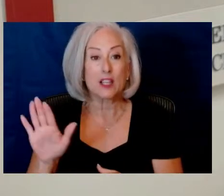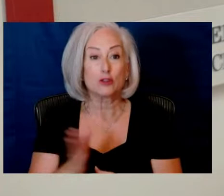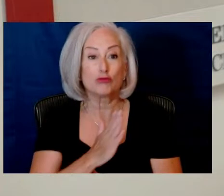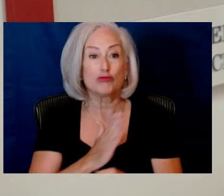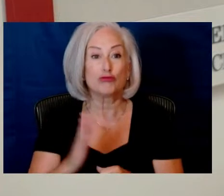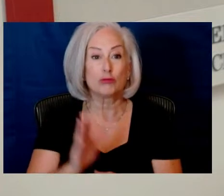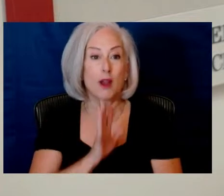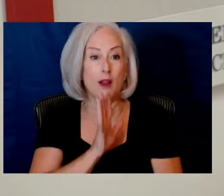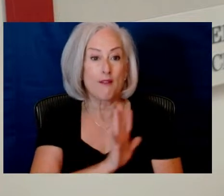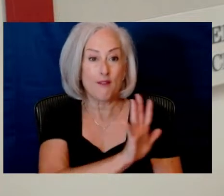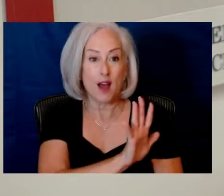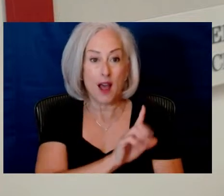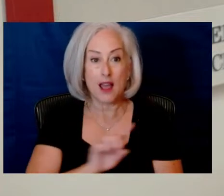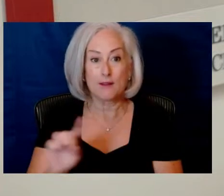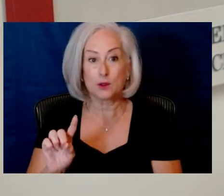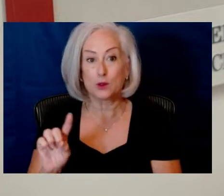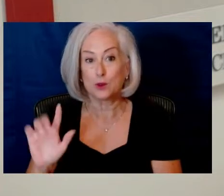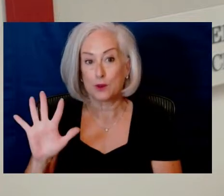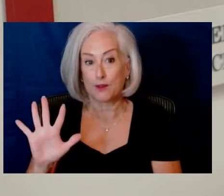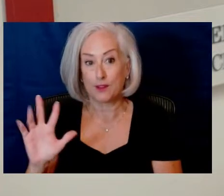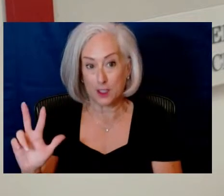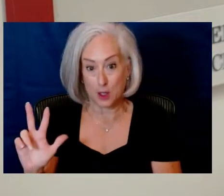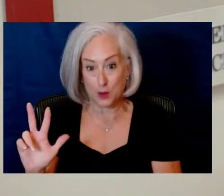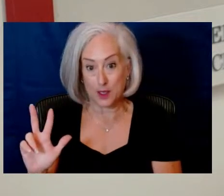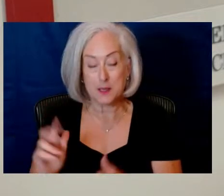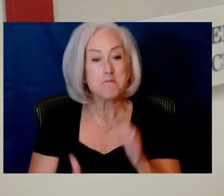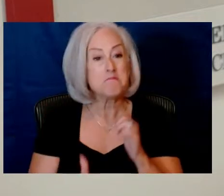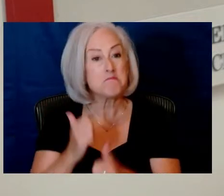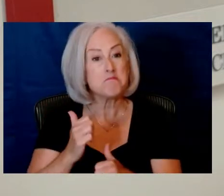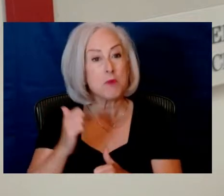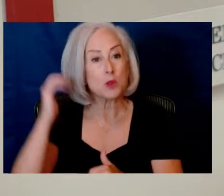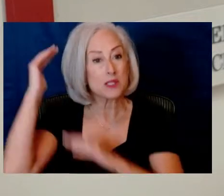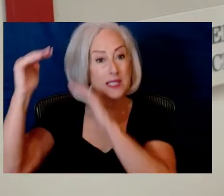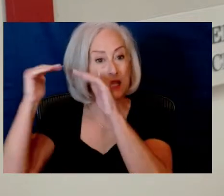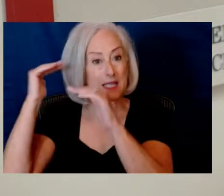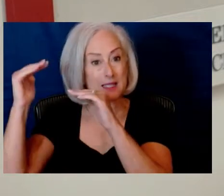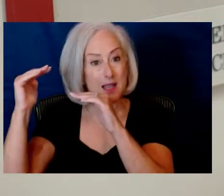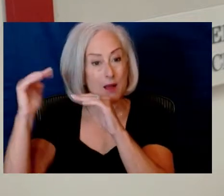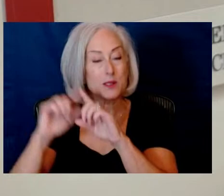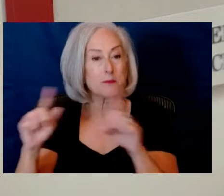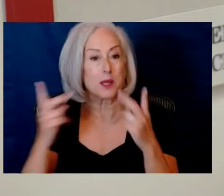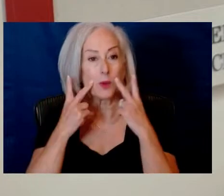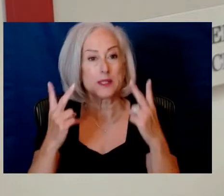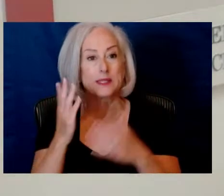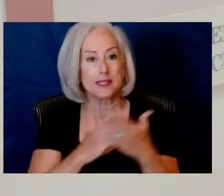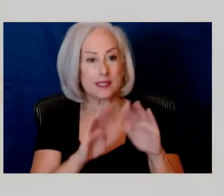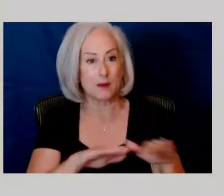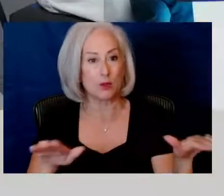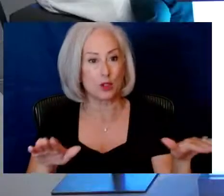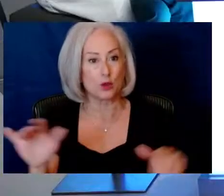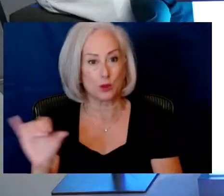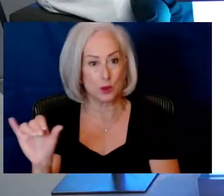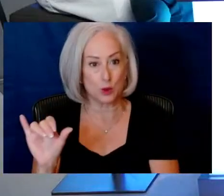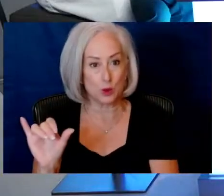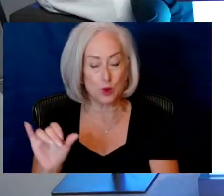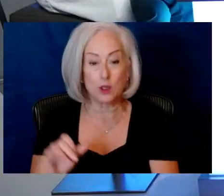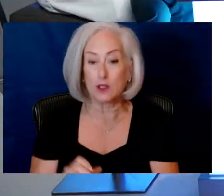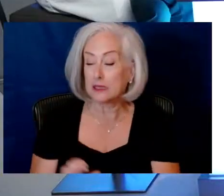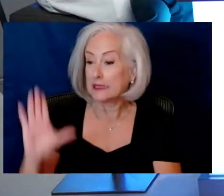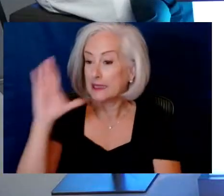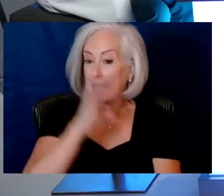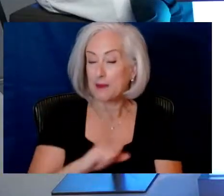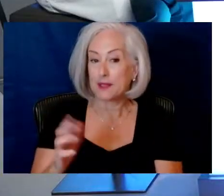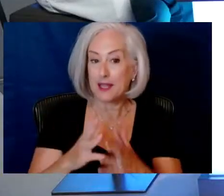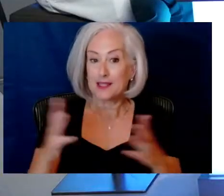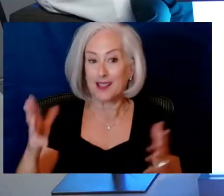and 53, so mostly adults, but we do also see pediatrics. Yeah, and I bet a lot of those, again, the predominance was male. I